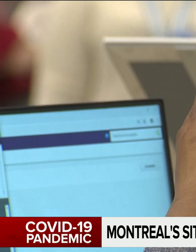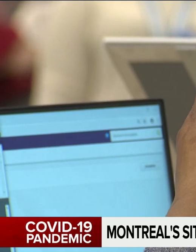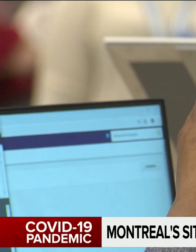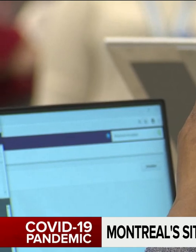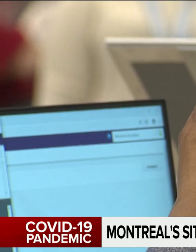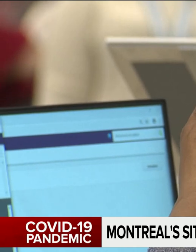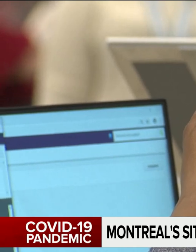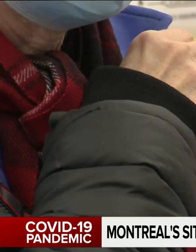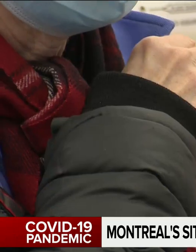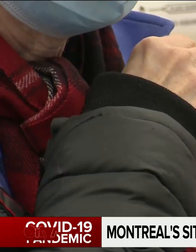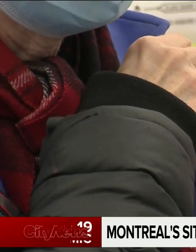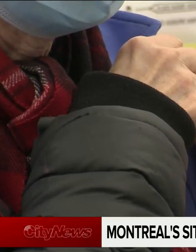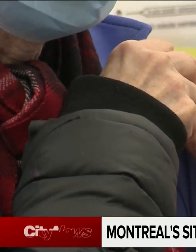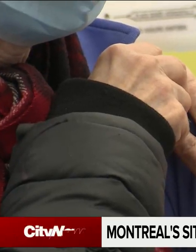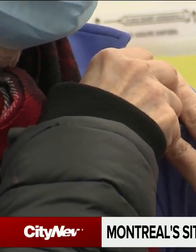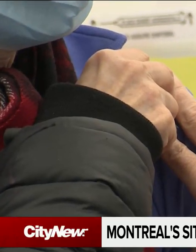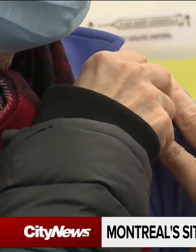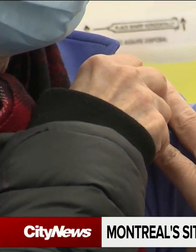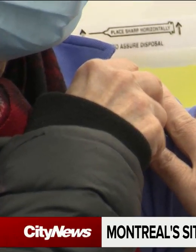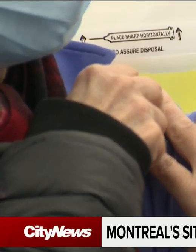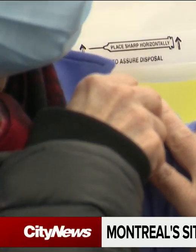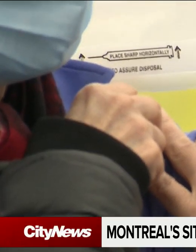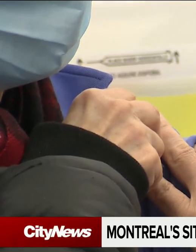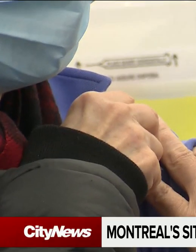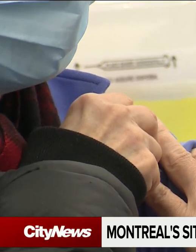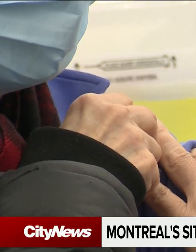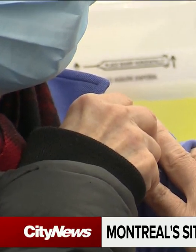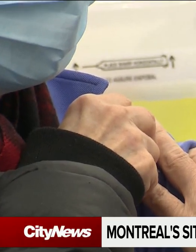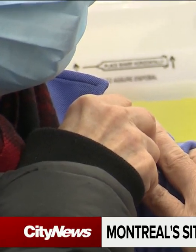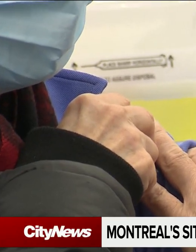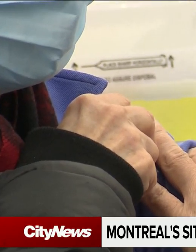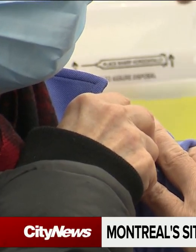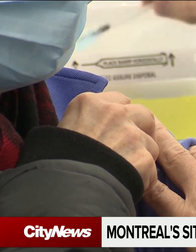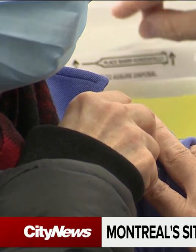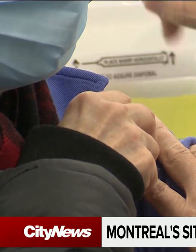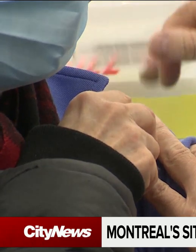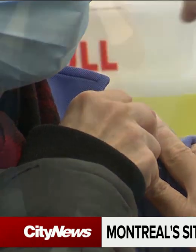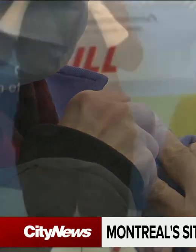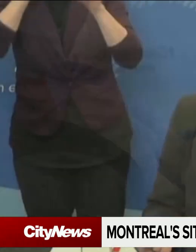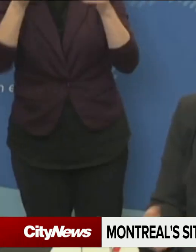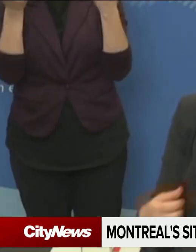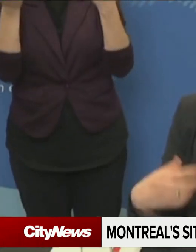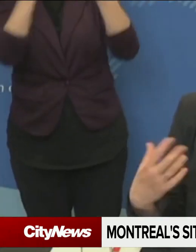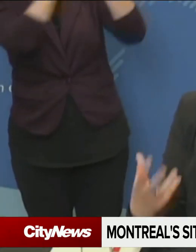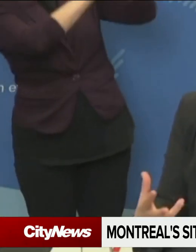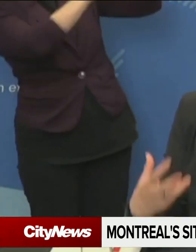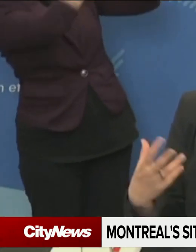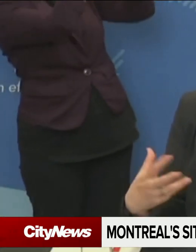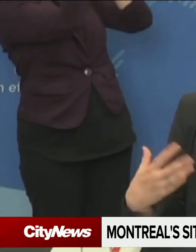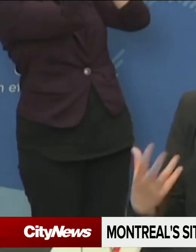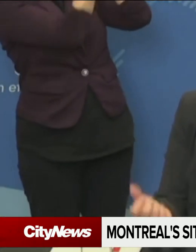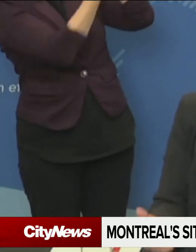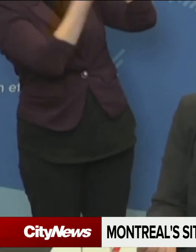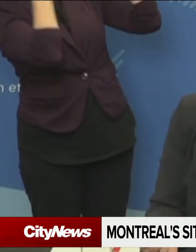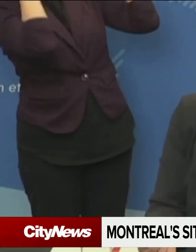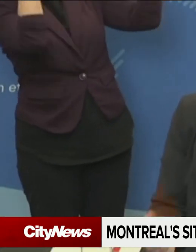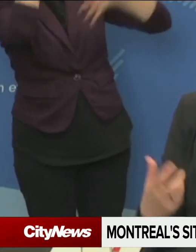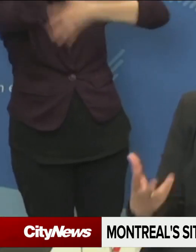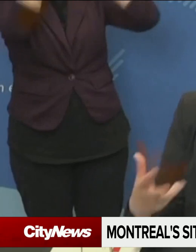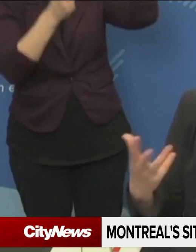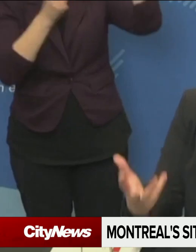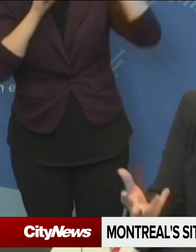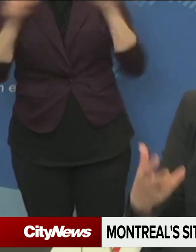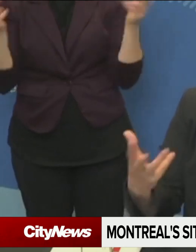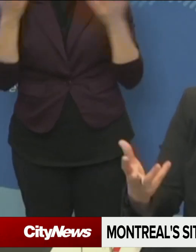The message that I want to give to the population is that we need to be together in this suppressive approach again